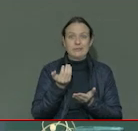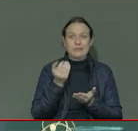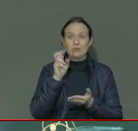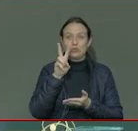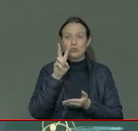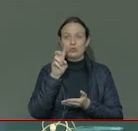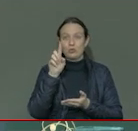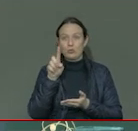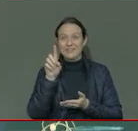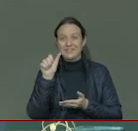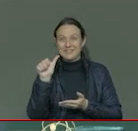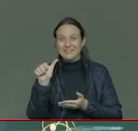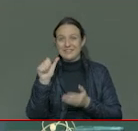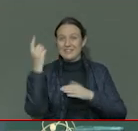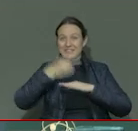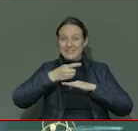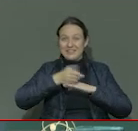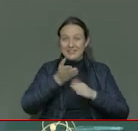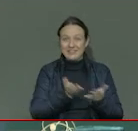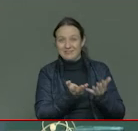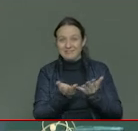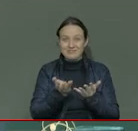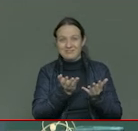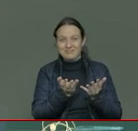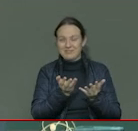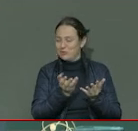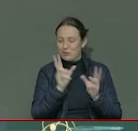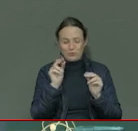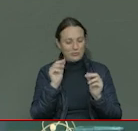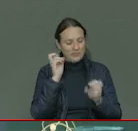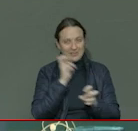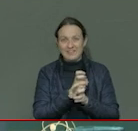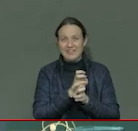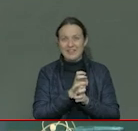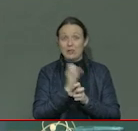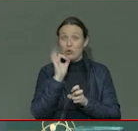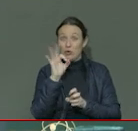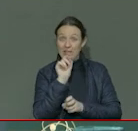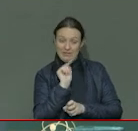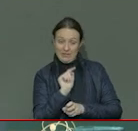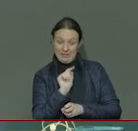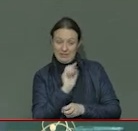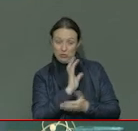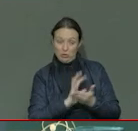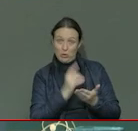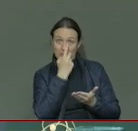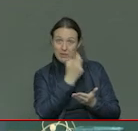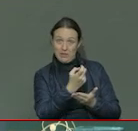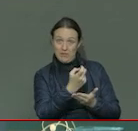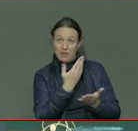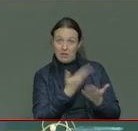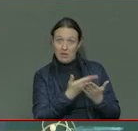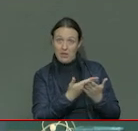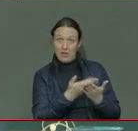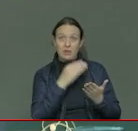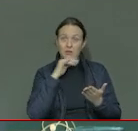a lifeboat with a Bengal tiger? No. So he tries to tell us that if we can believe this story, then you can easily believe